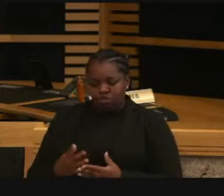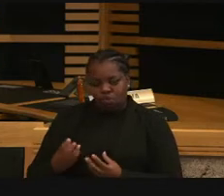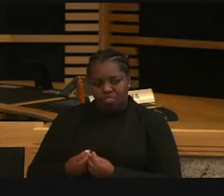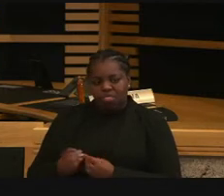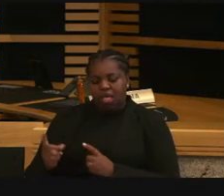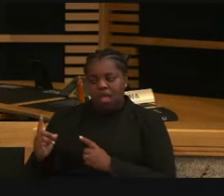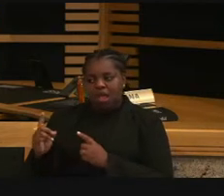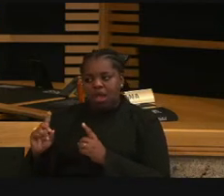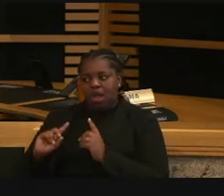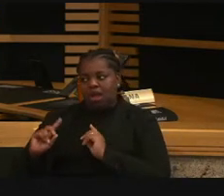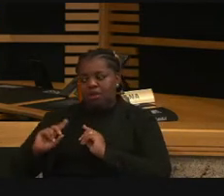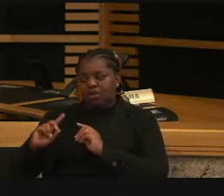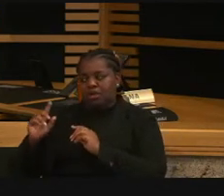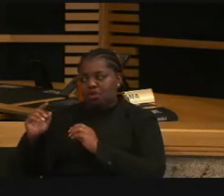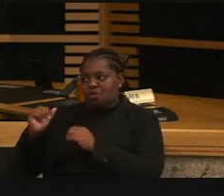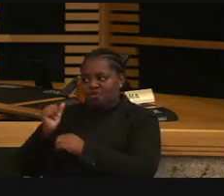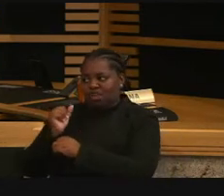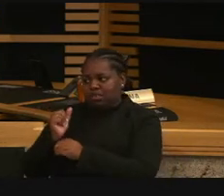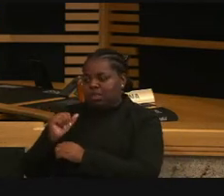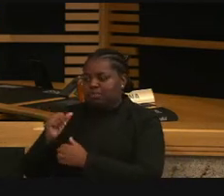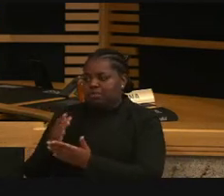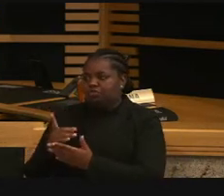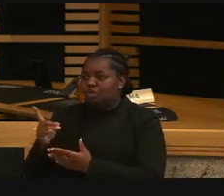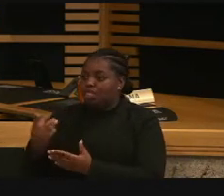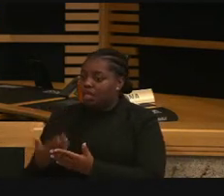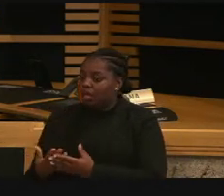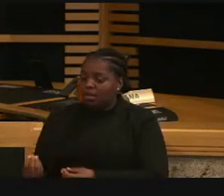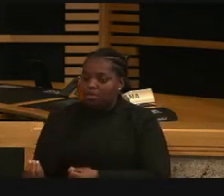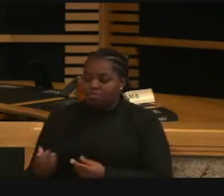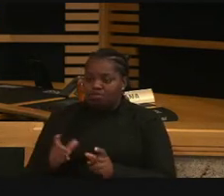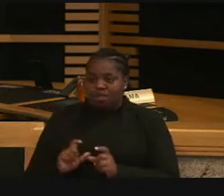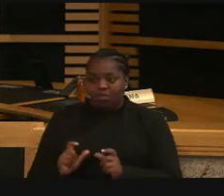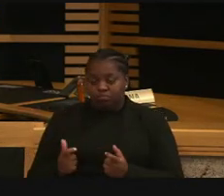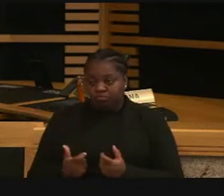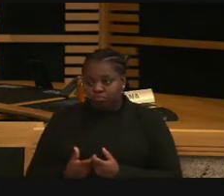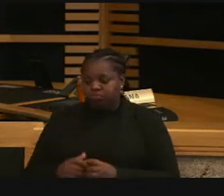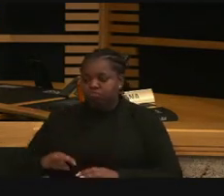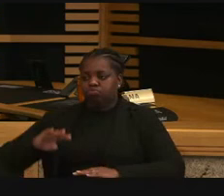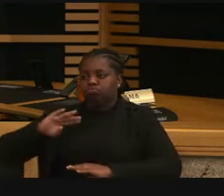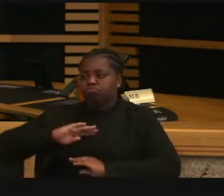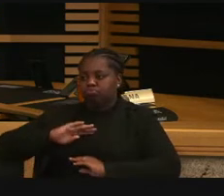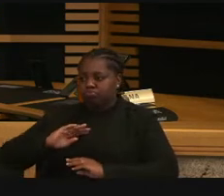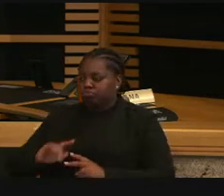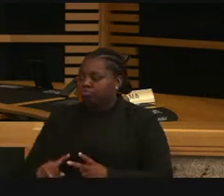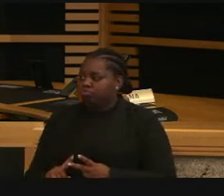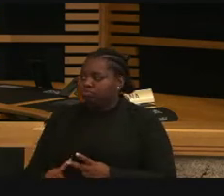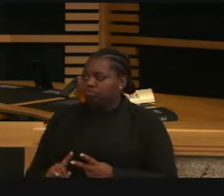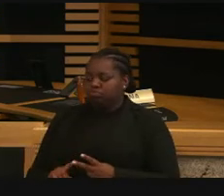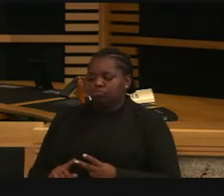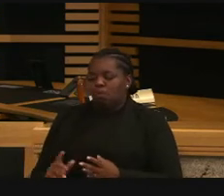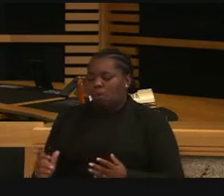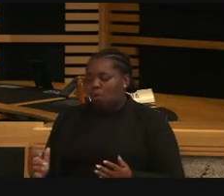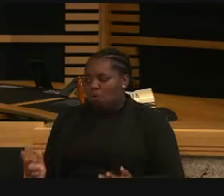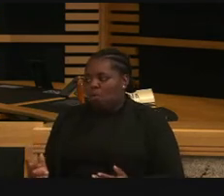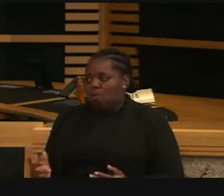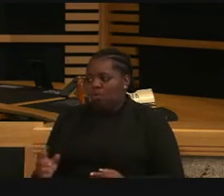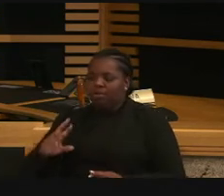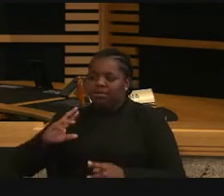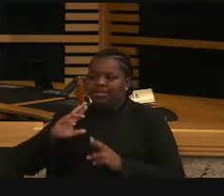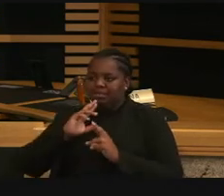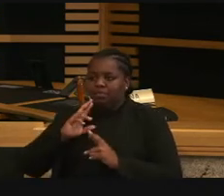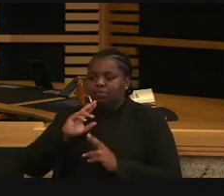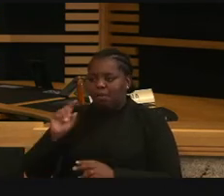officer who is able to provide the committee with satisfactory and or reasonable